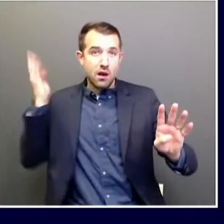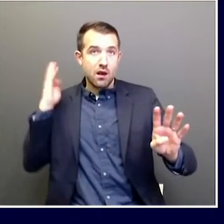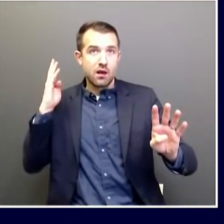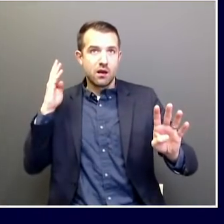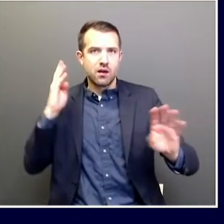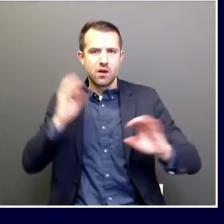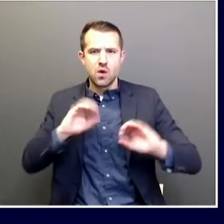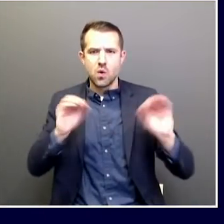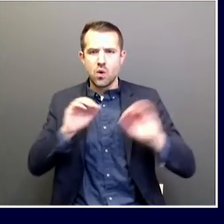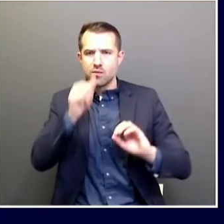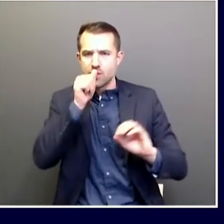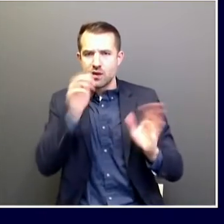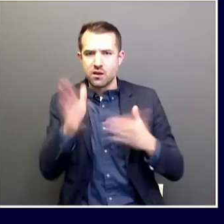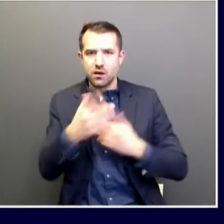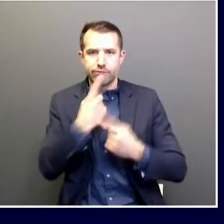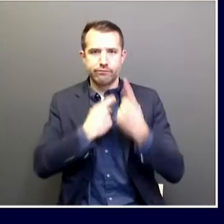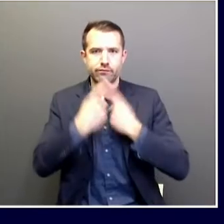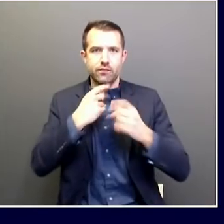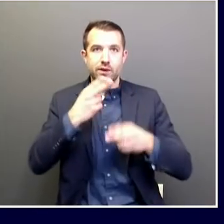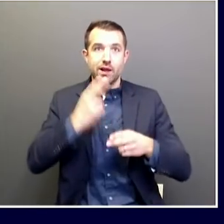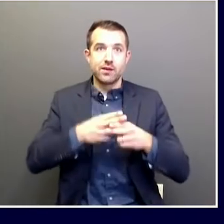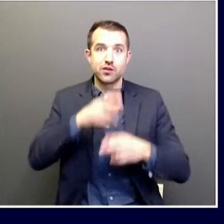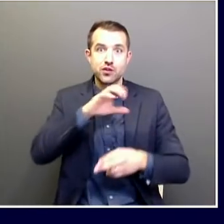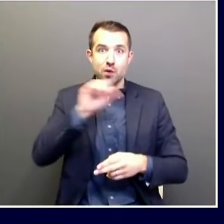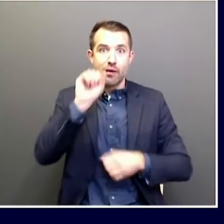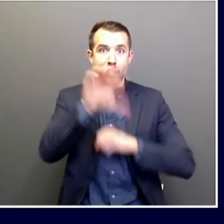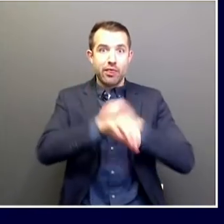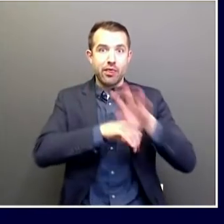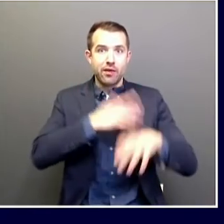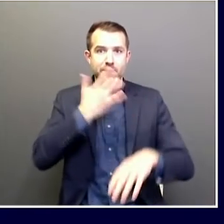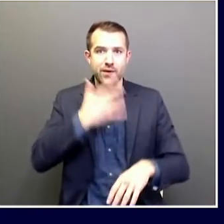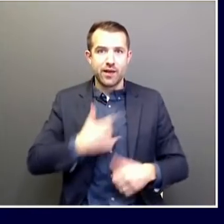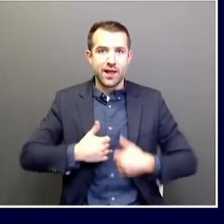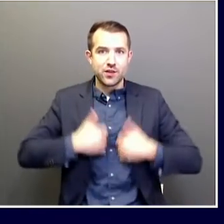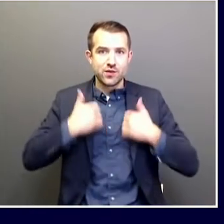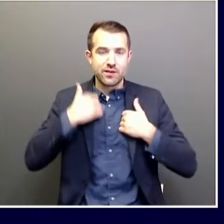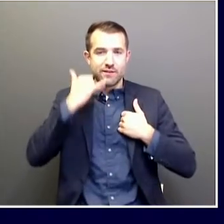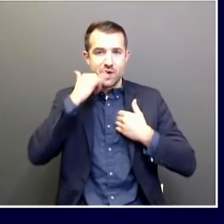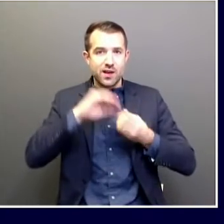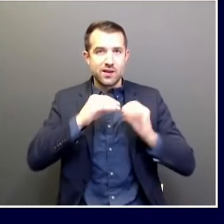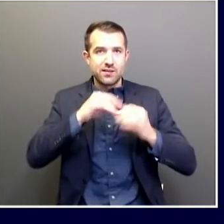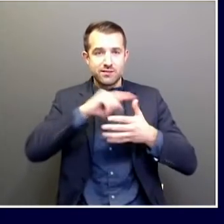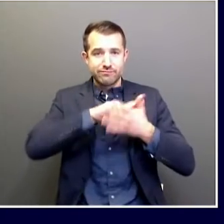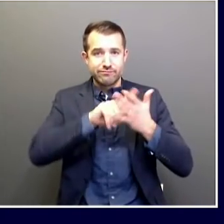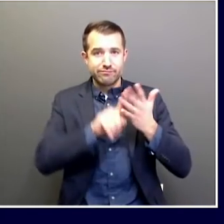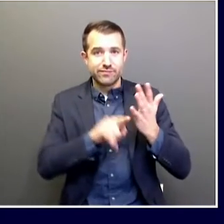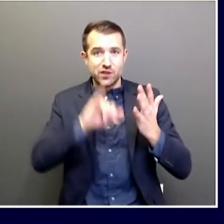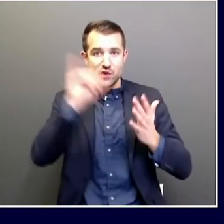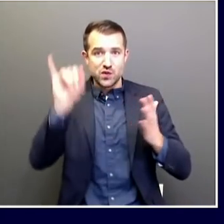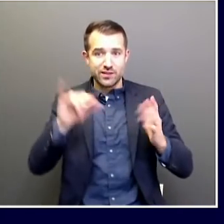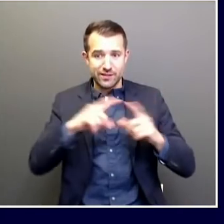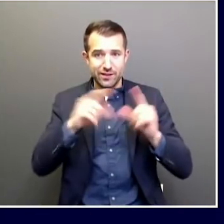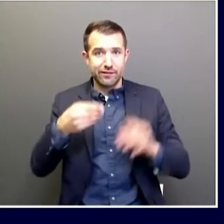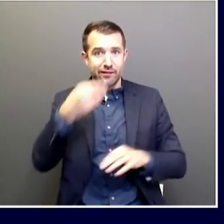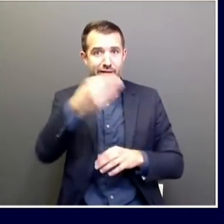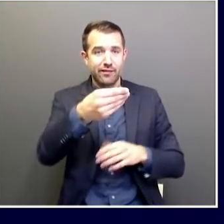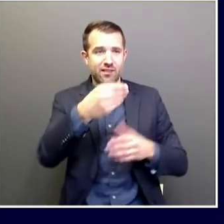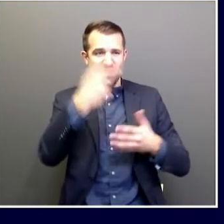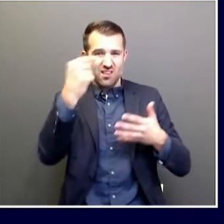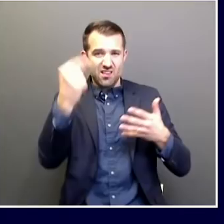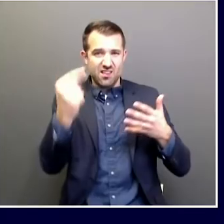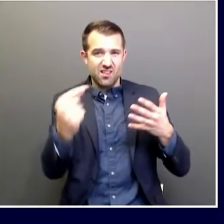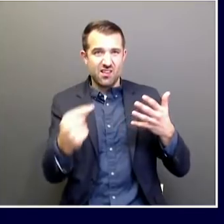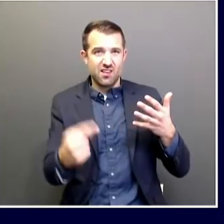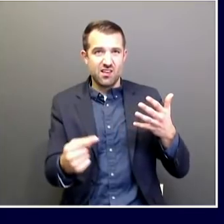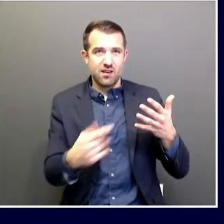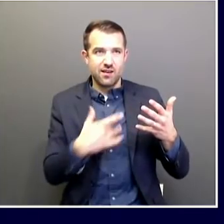and that sort of thing. I think those concerns are certainly out there, partly because pharmacies and other places have become